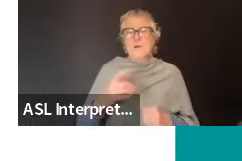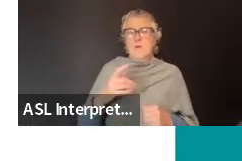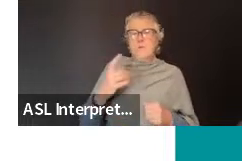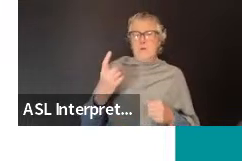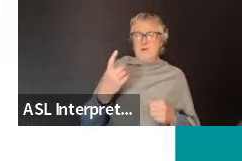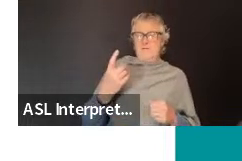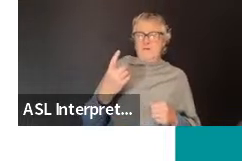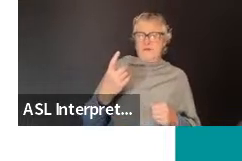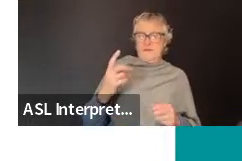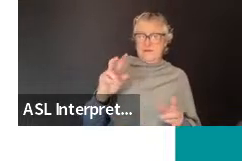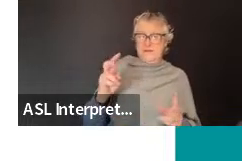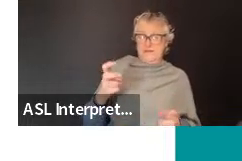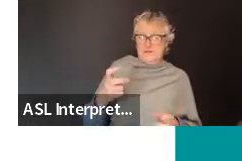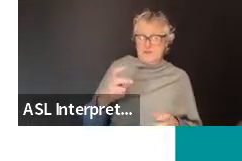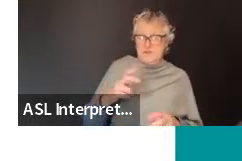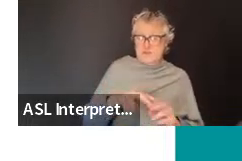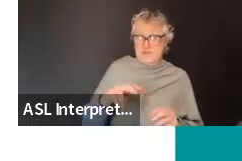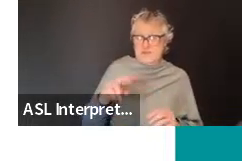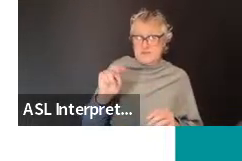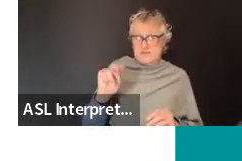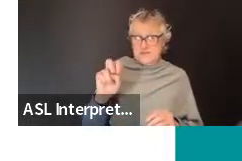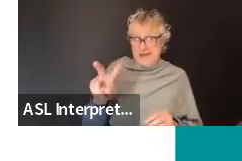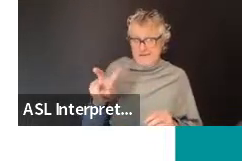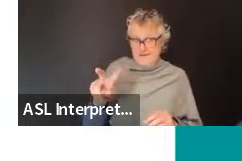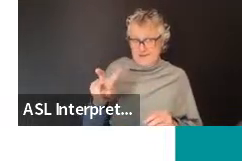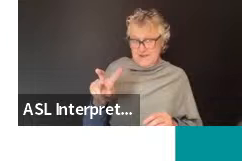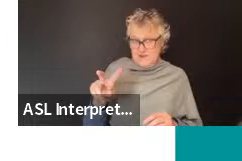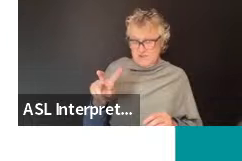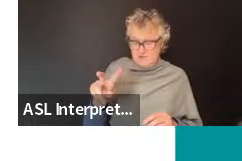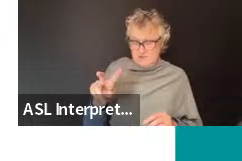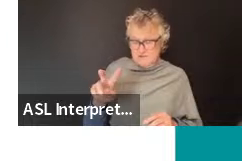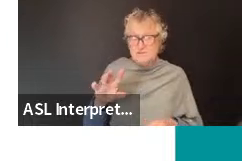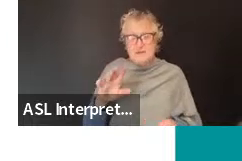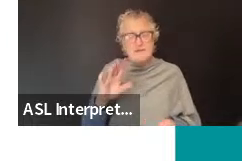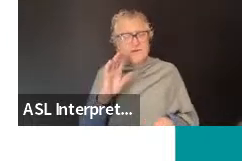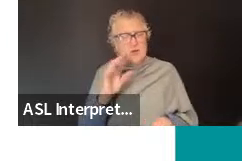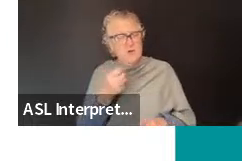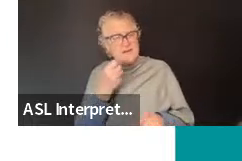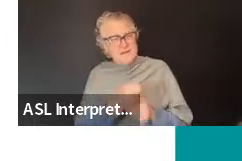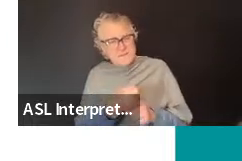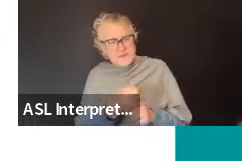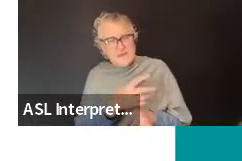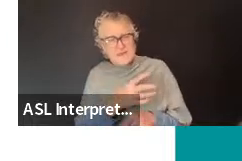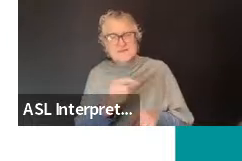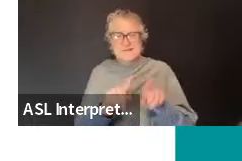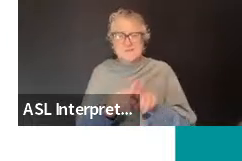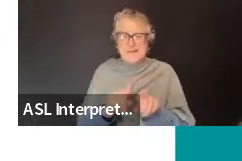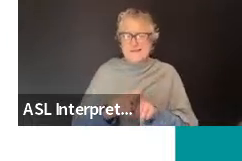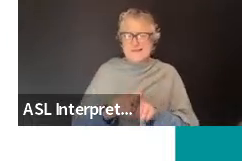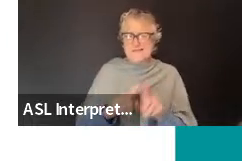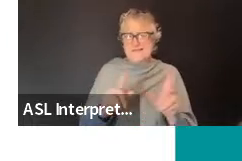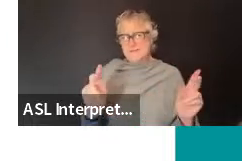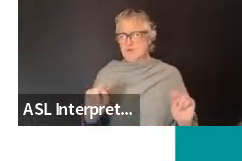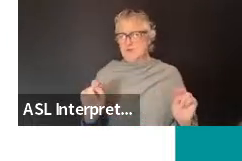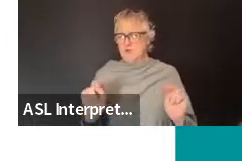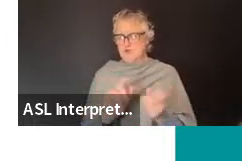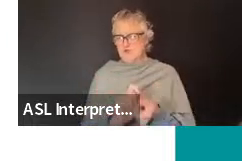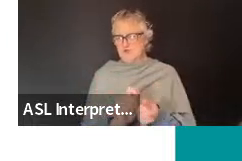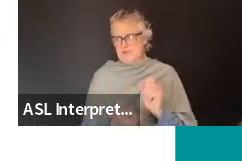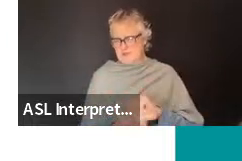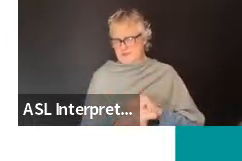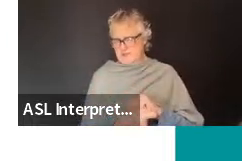there are benefits, impacts, as well as some neutral changes that